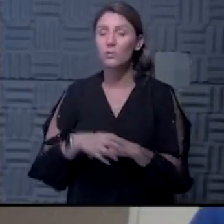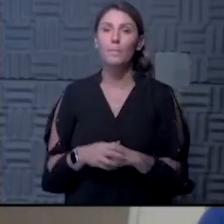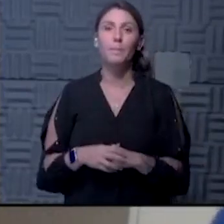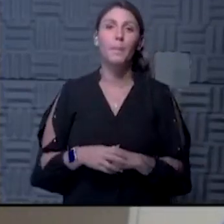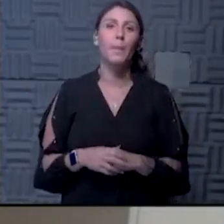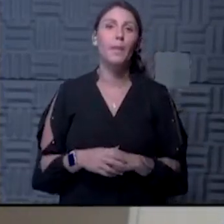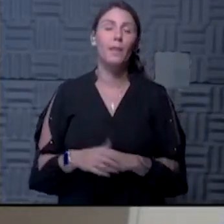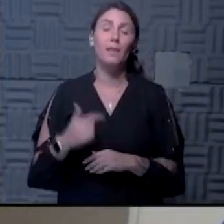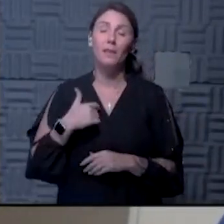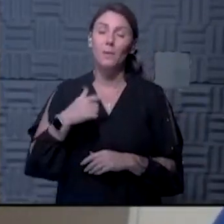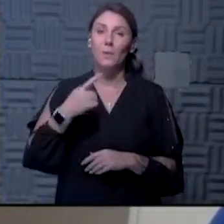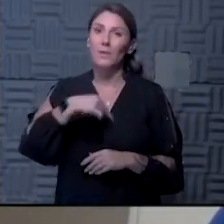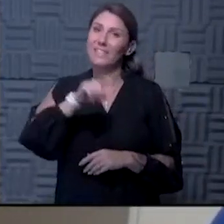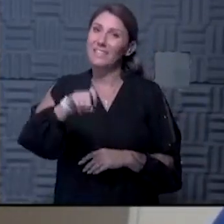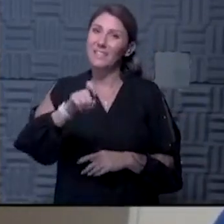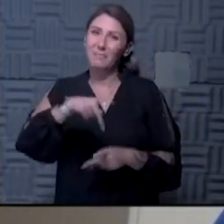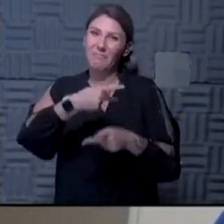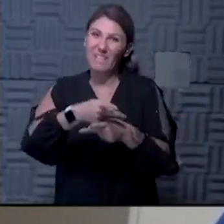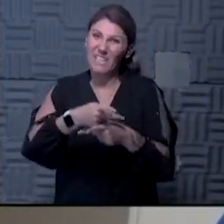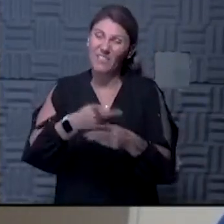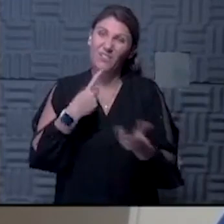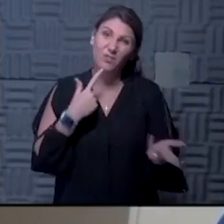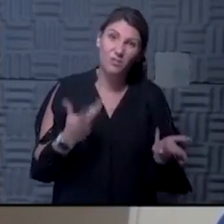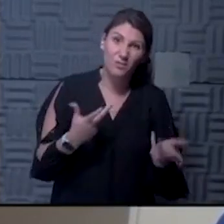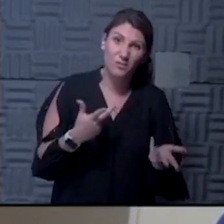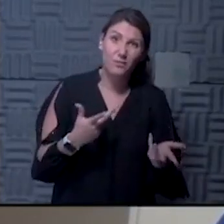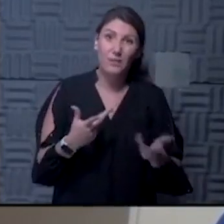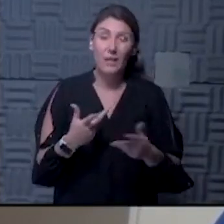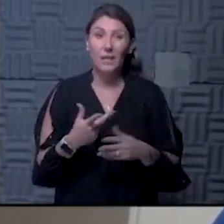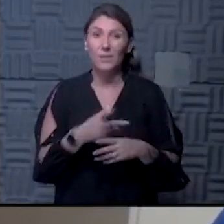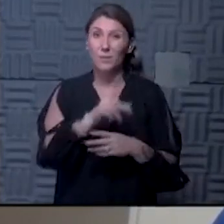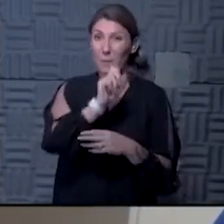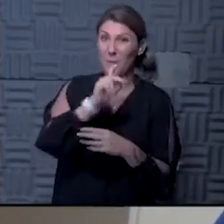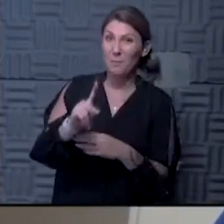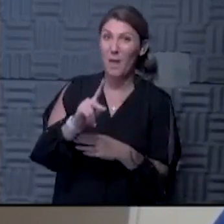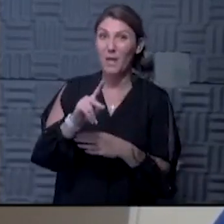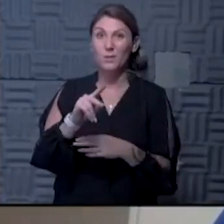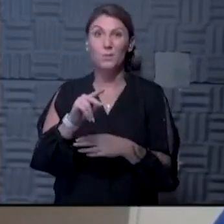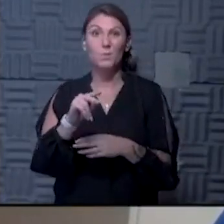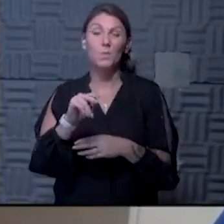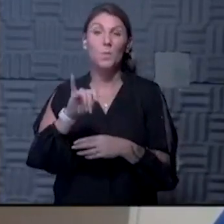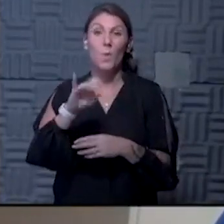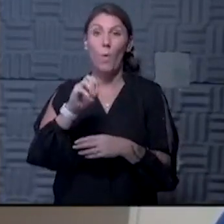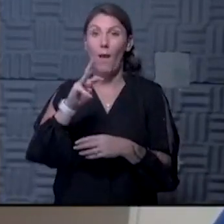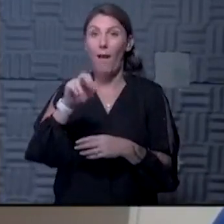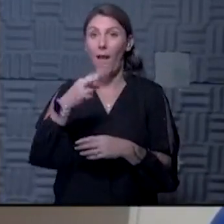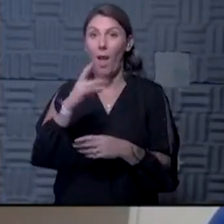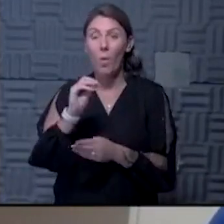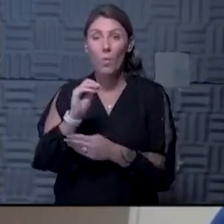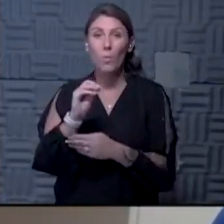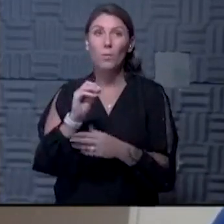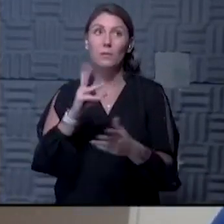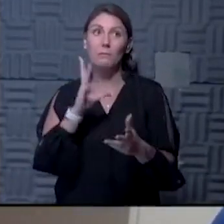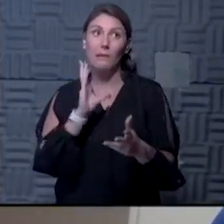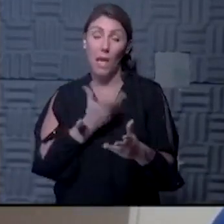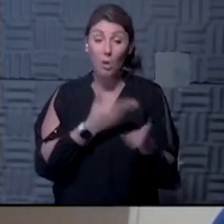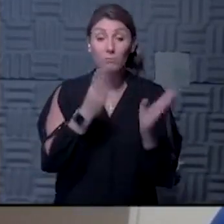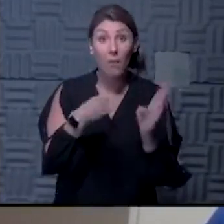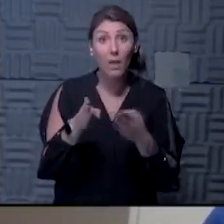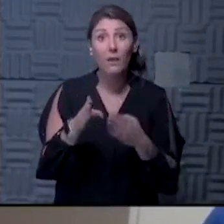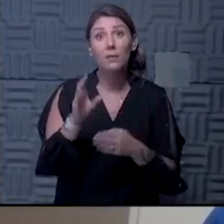be really careful in regards to going back to Ohio. Our plan is to go back to Ohio. I've